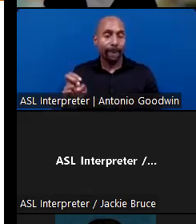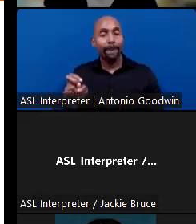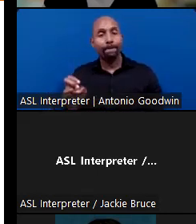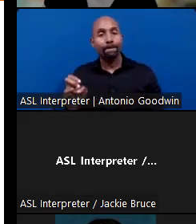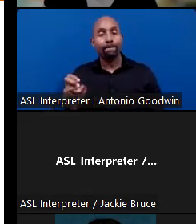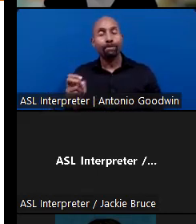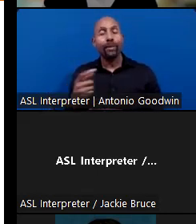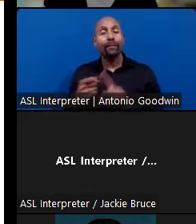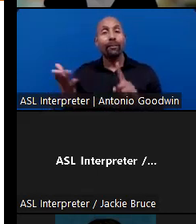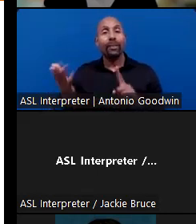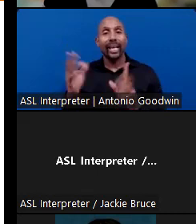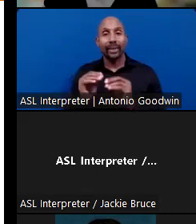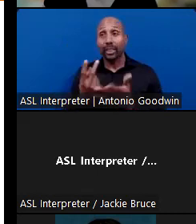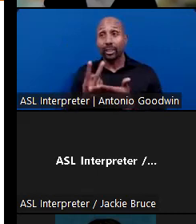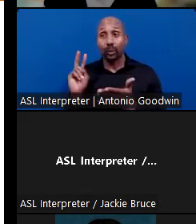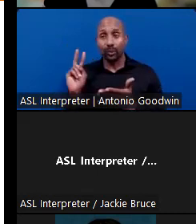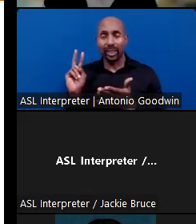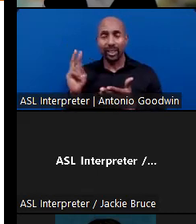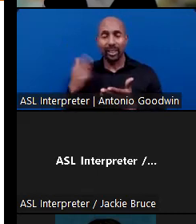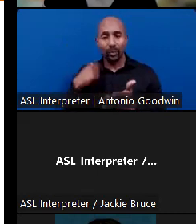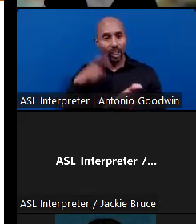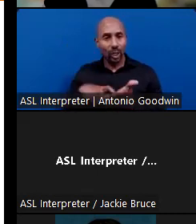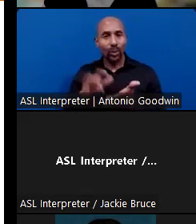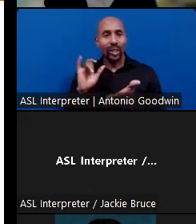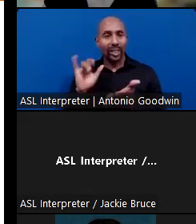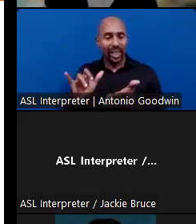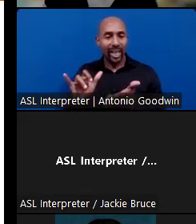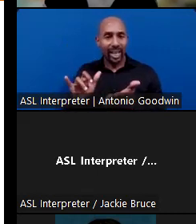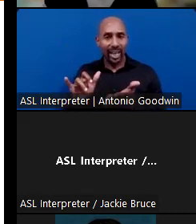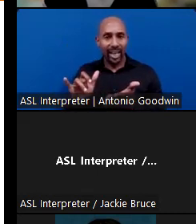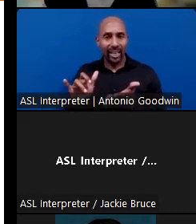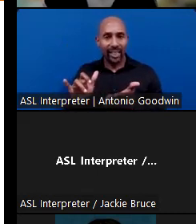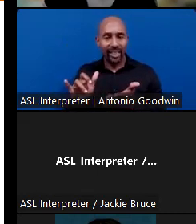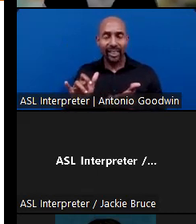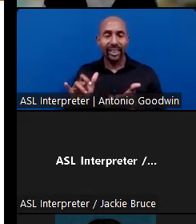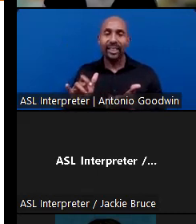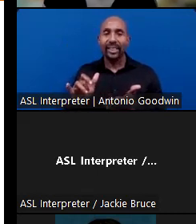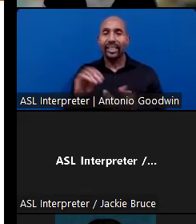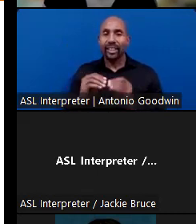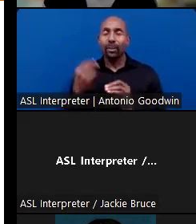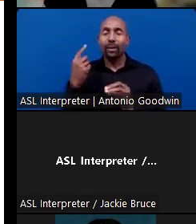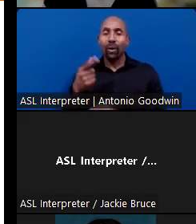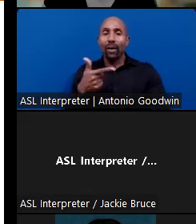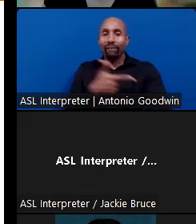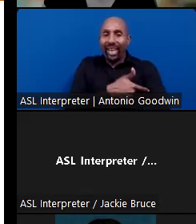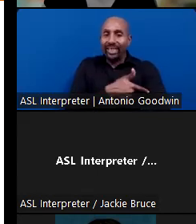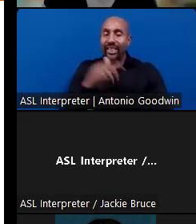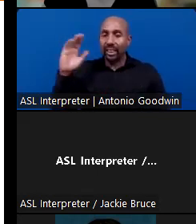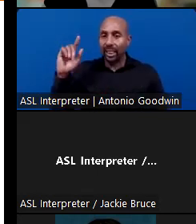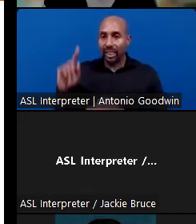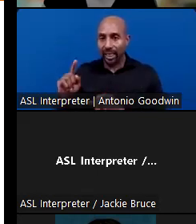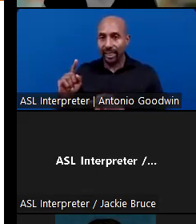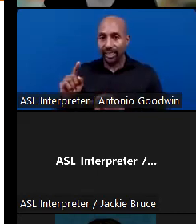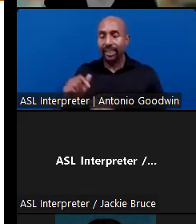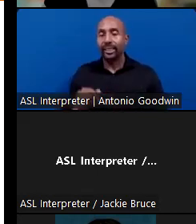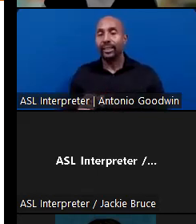call. And we did not have like a population boost all of a sudden. So of people who are